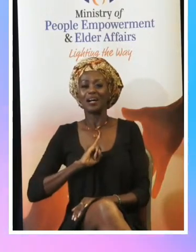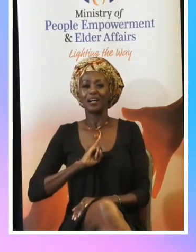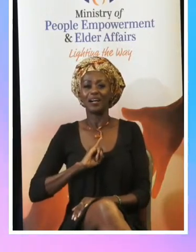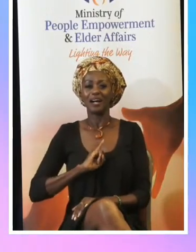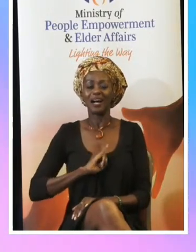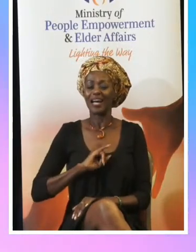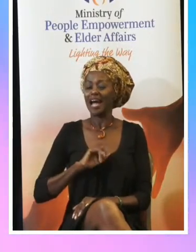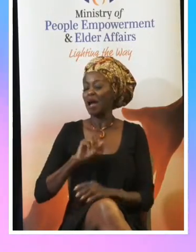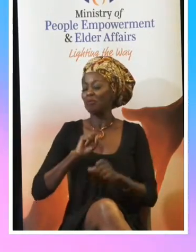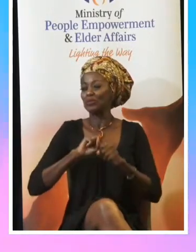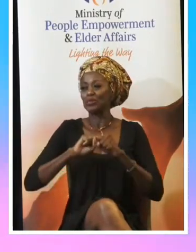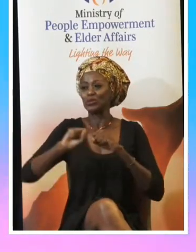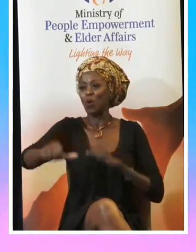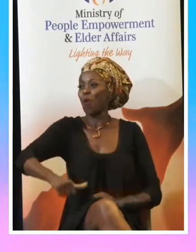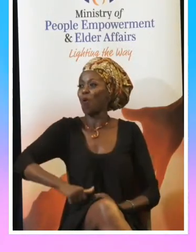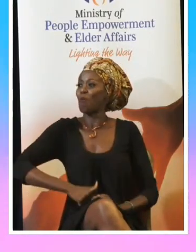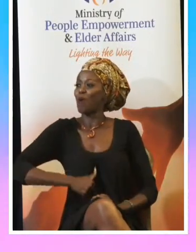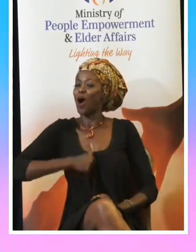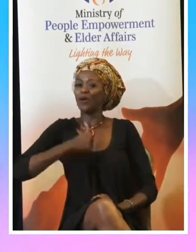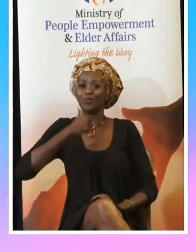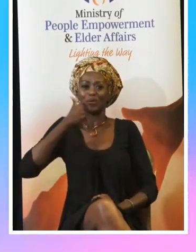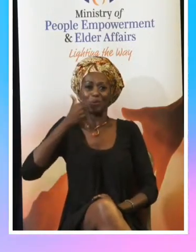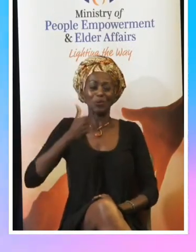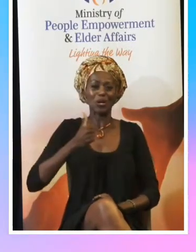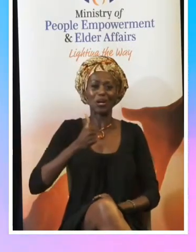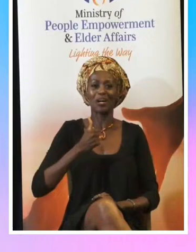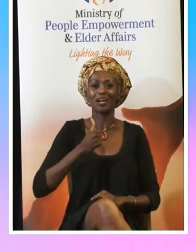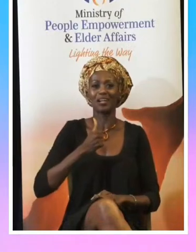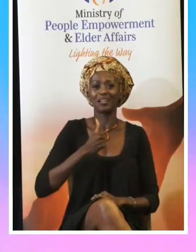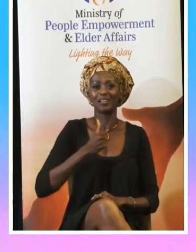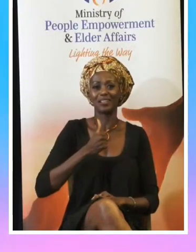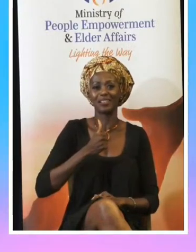you as a person with a